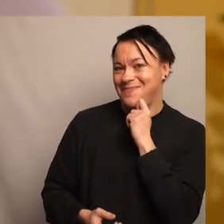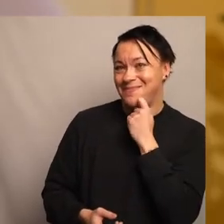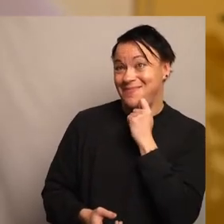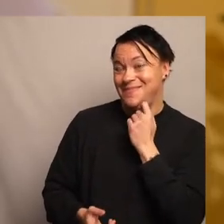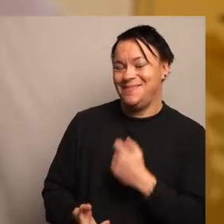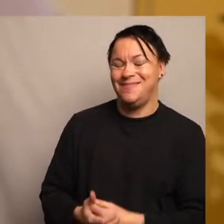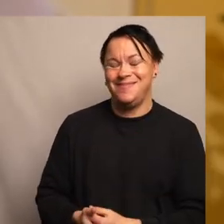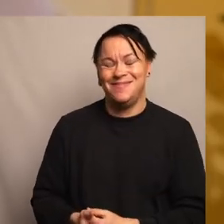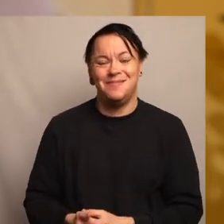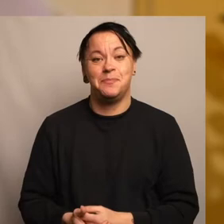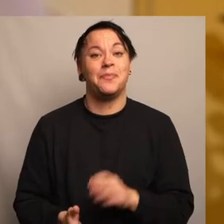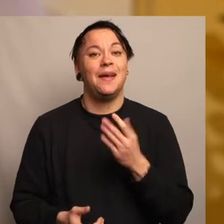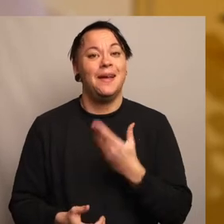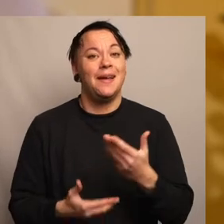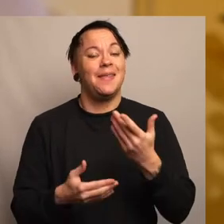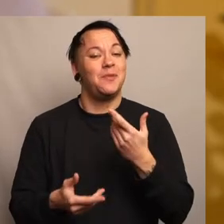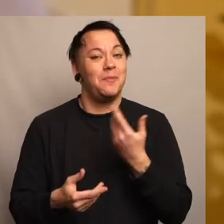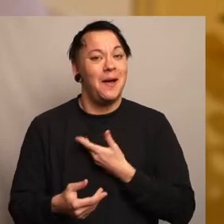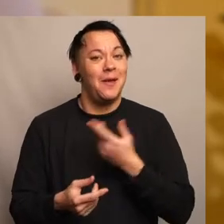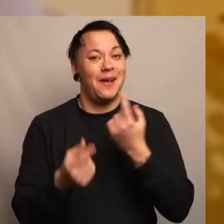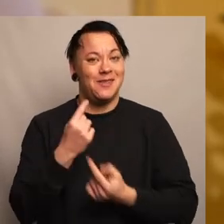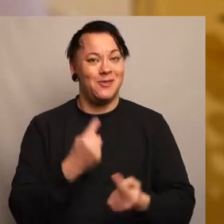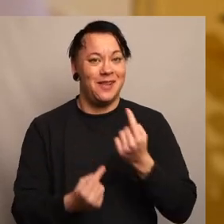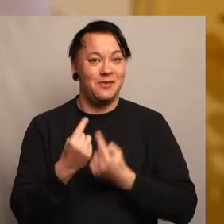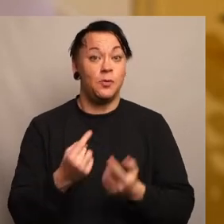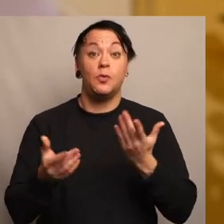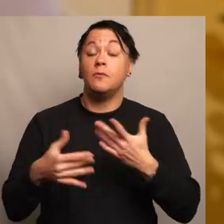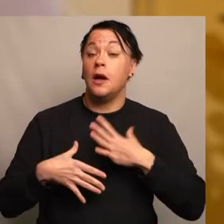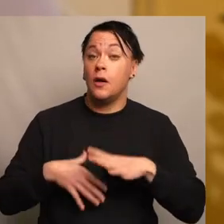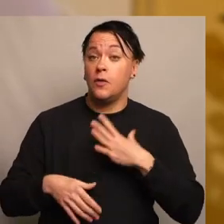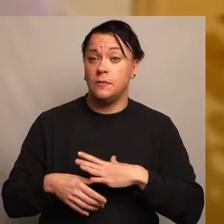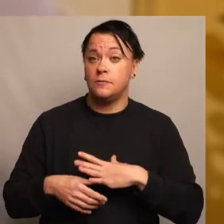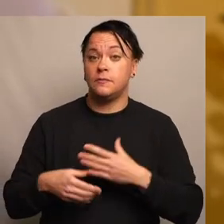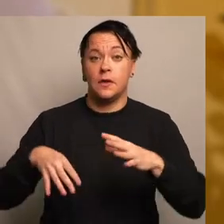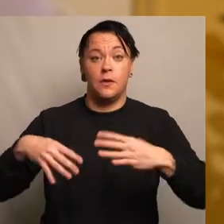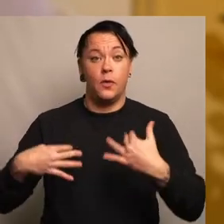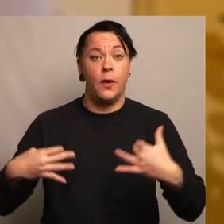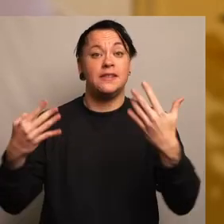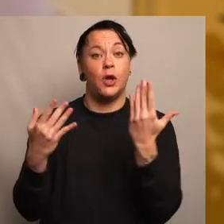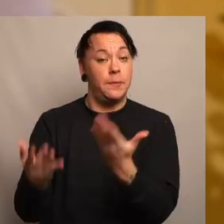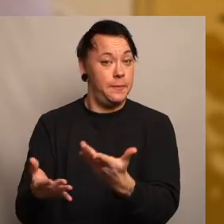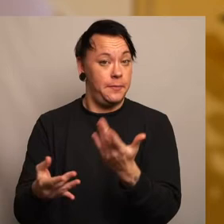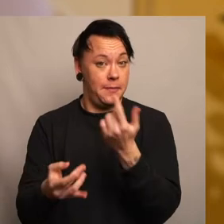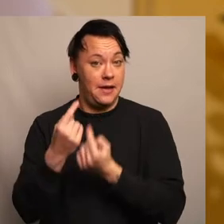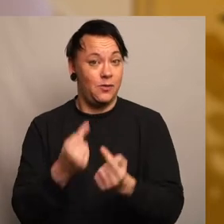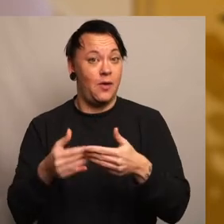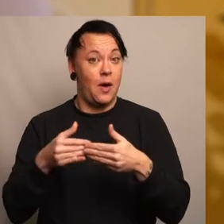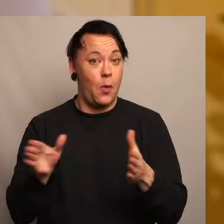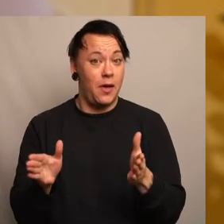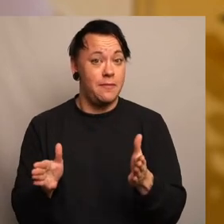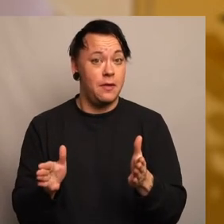Thank you very much for the discussion. I would like to open the discussion also with the audience. If we have